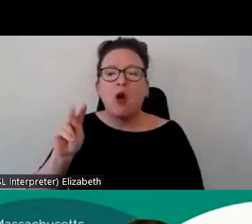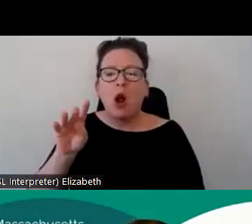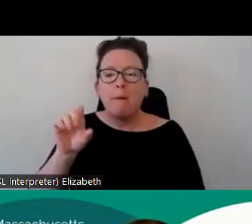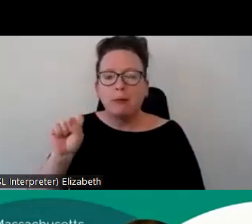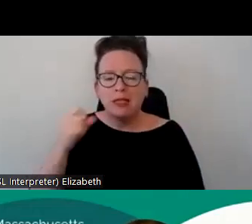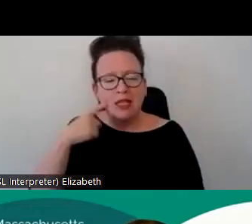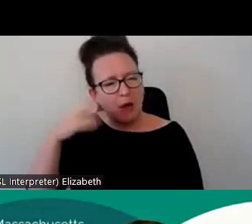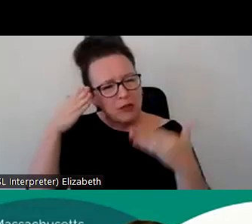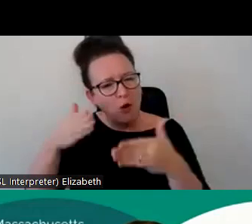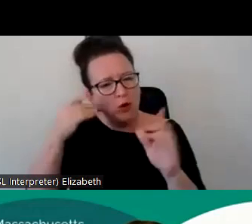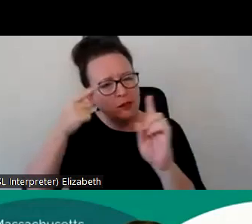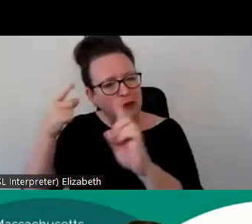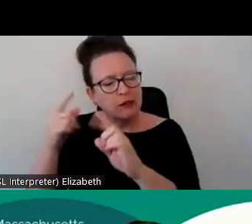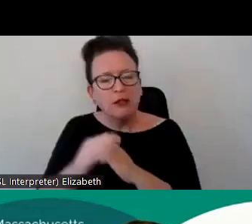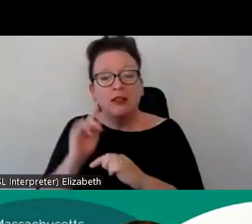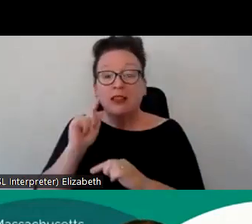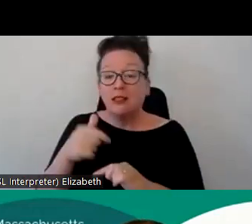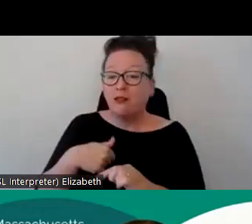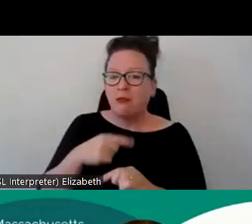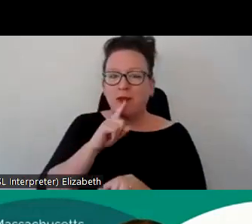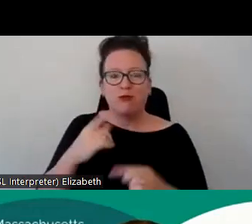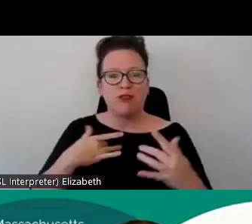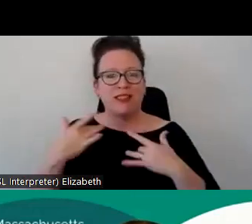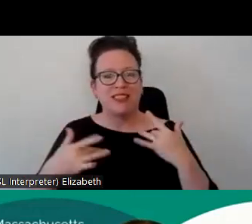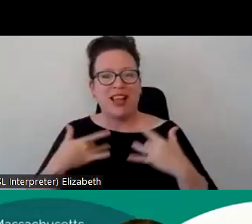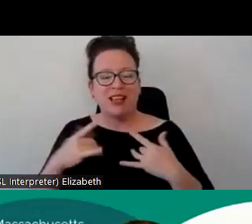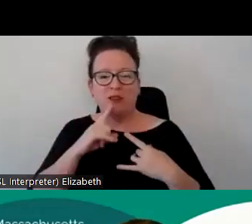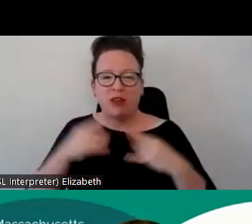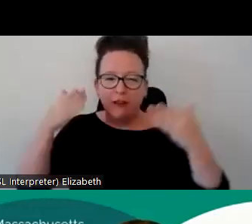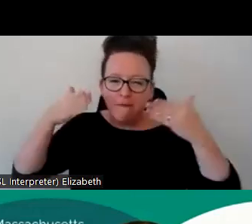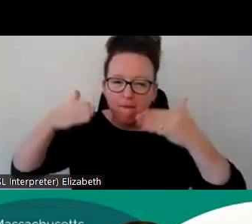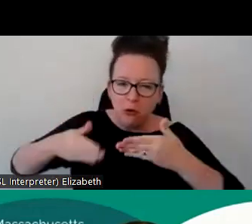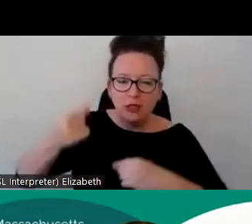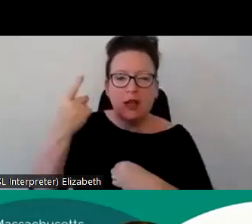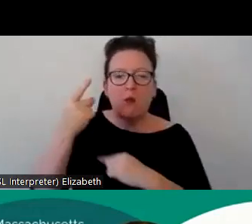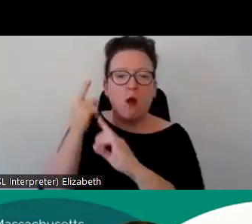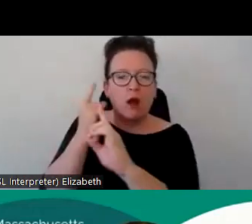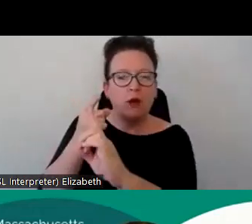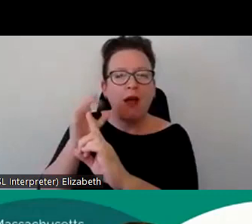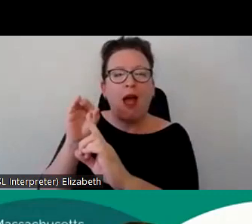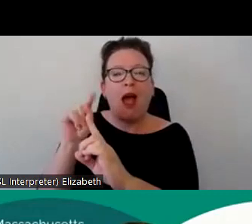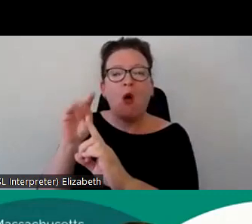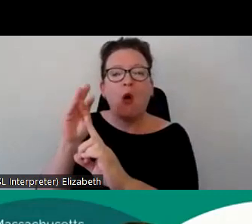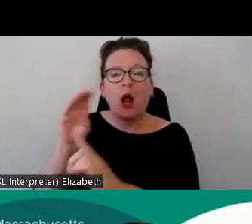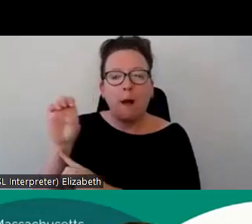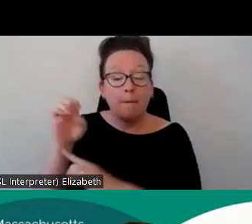focused on. So for me, it was really exciting to intensively work on one, which is employment.